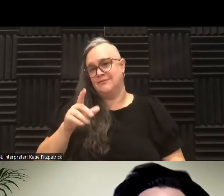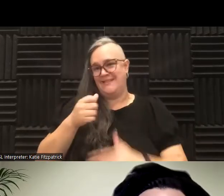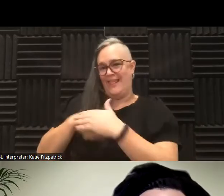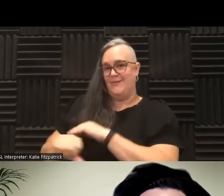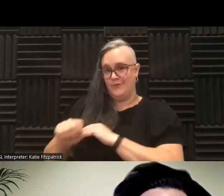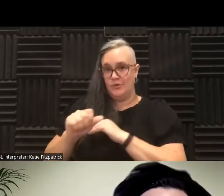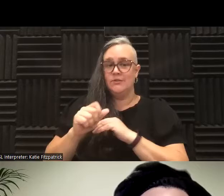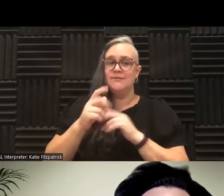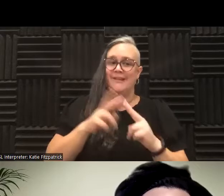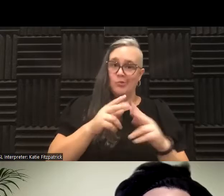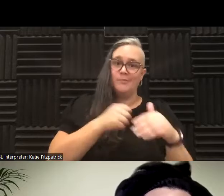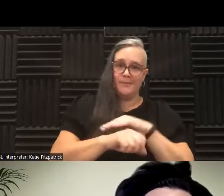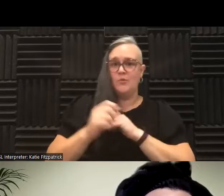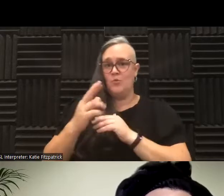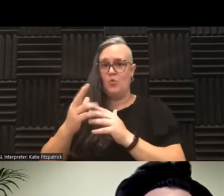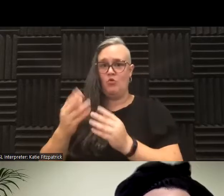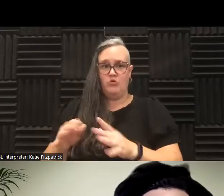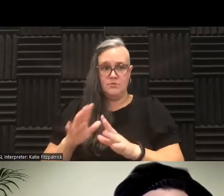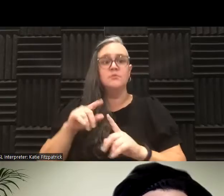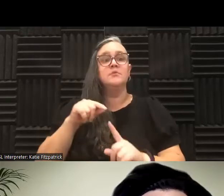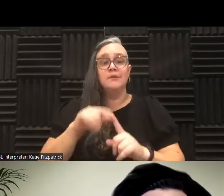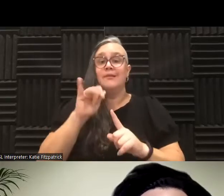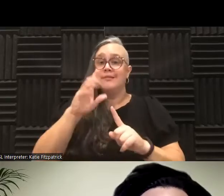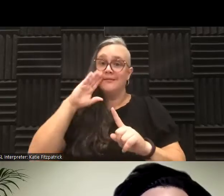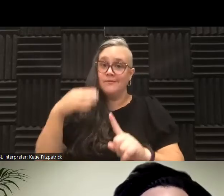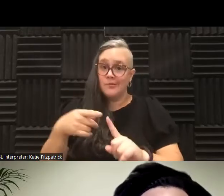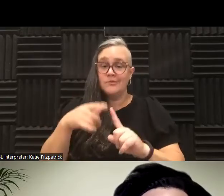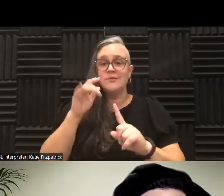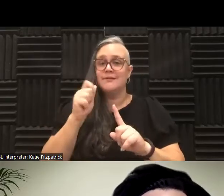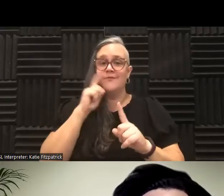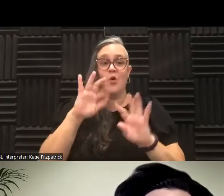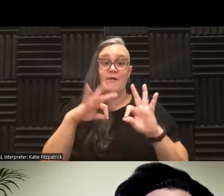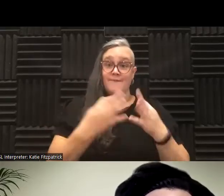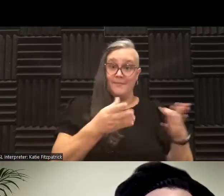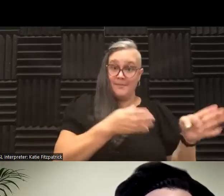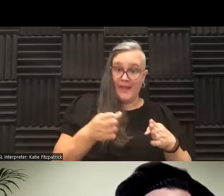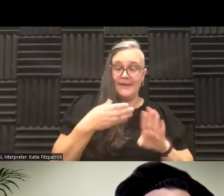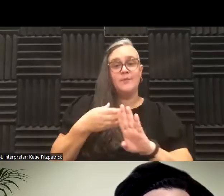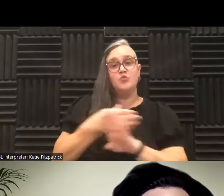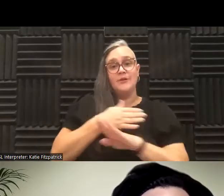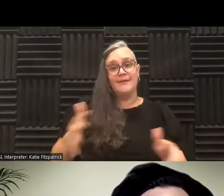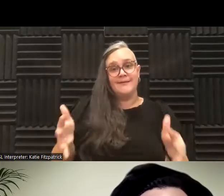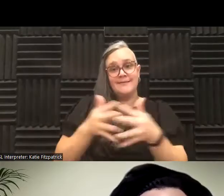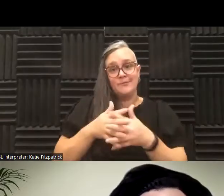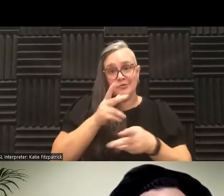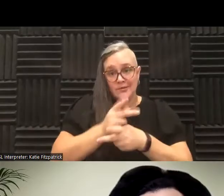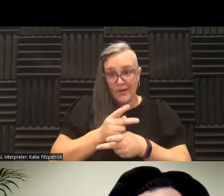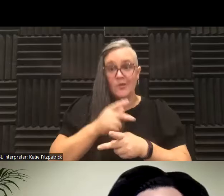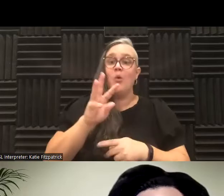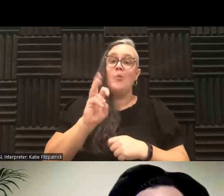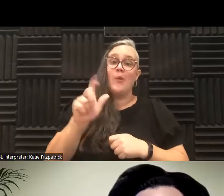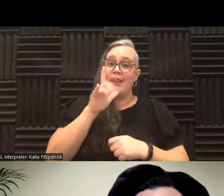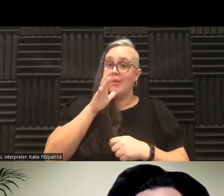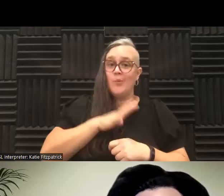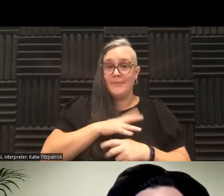This care can be focused on family planning, pre-conception care, so those well women visits that